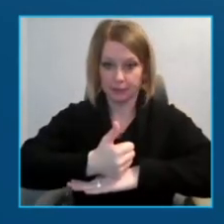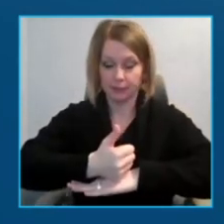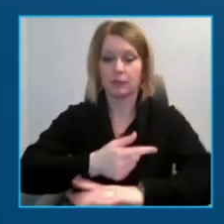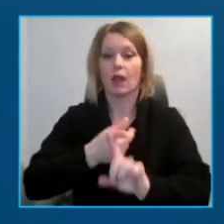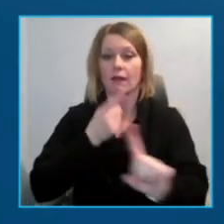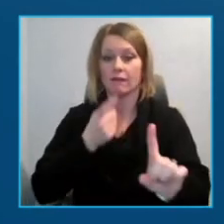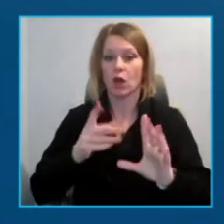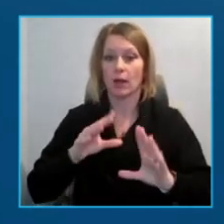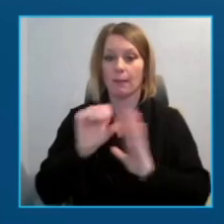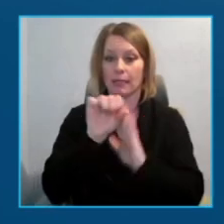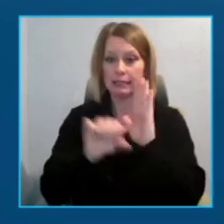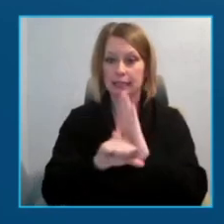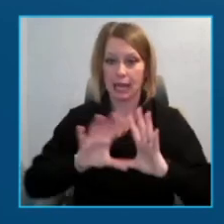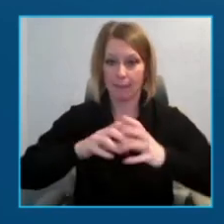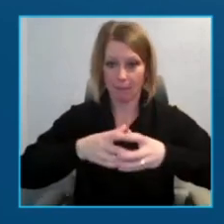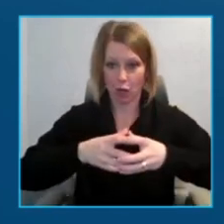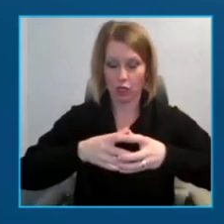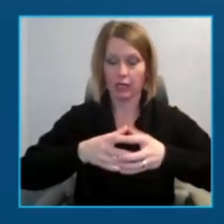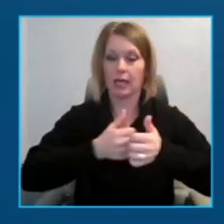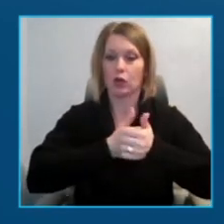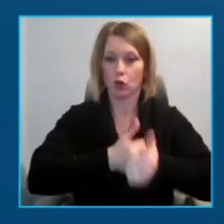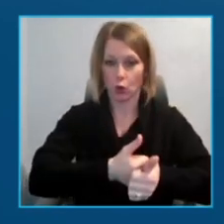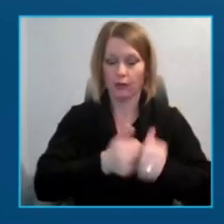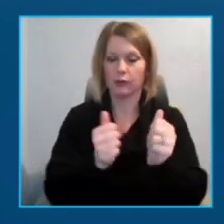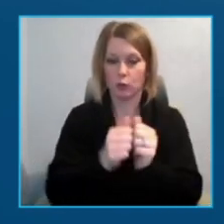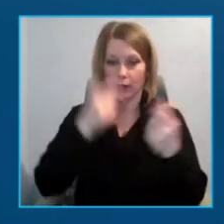in accordance with the agreement.